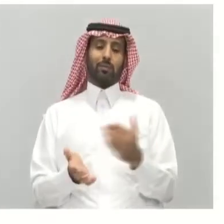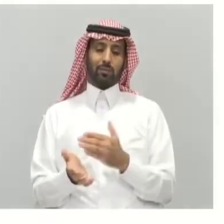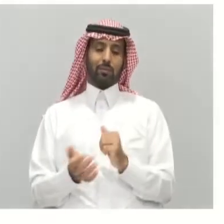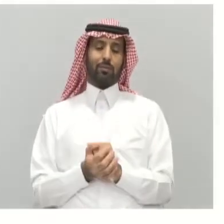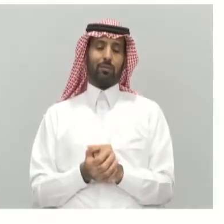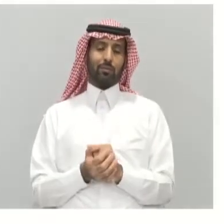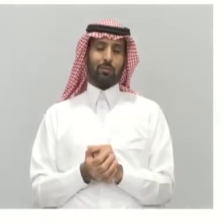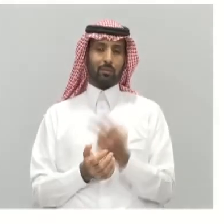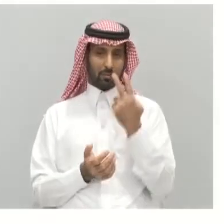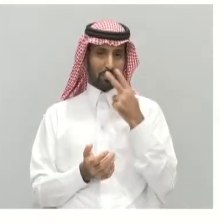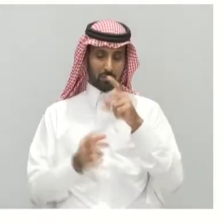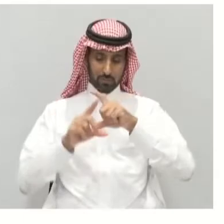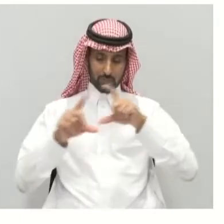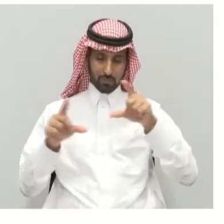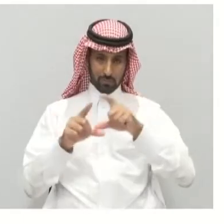future. Okay?